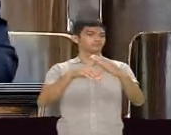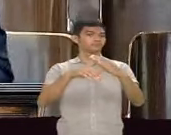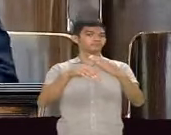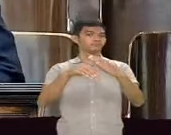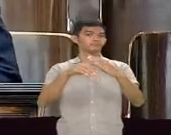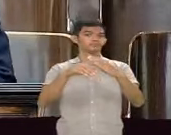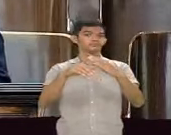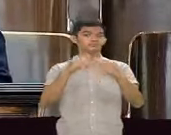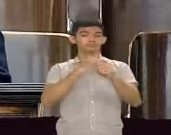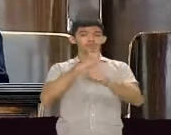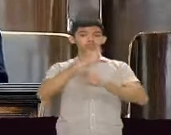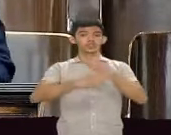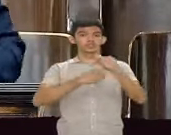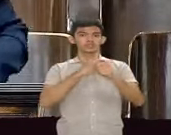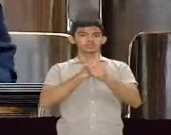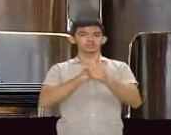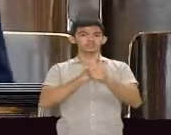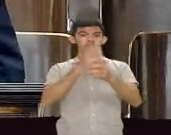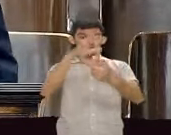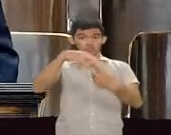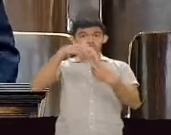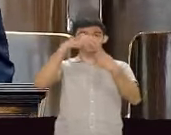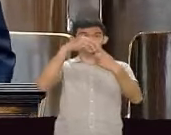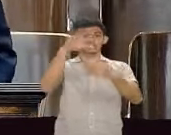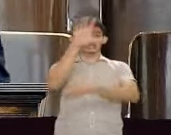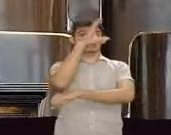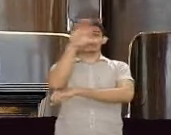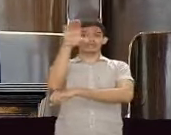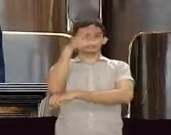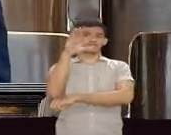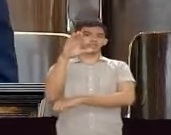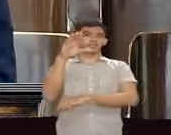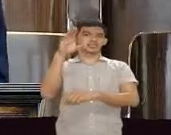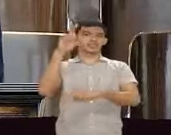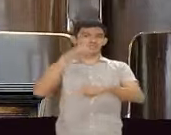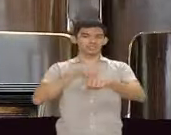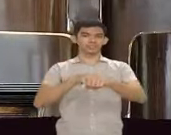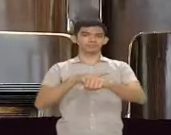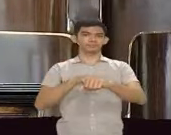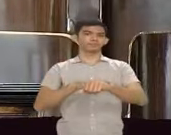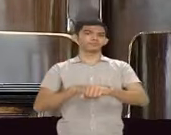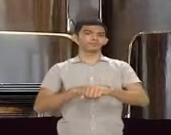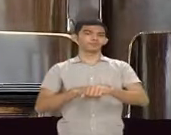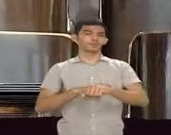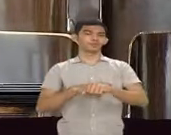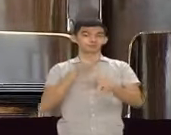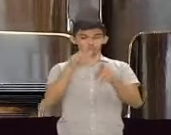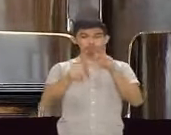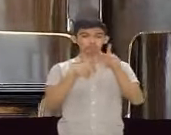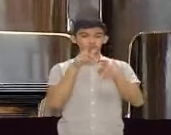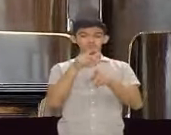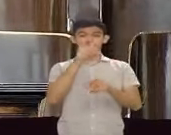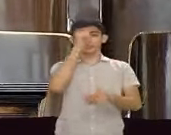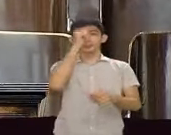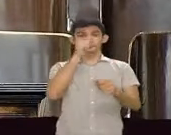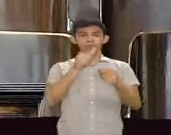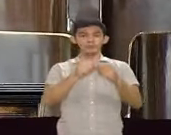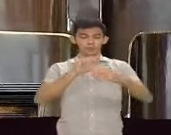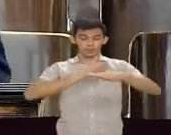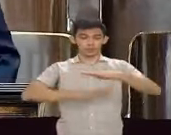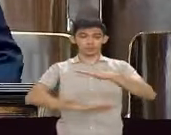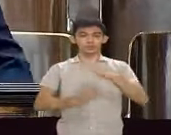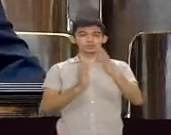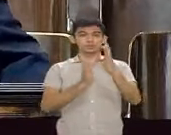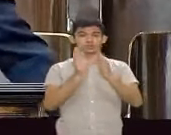Kaning Christmas time yun. And it's because when people remember the birth of our Lord Jesus